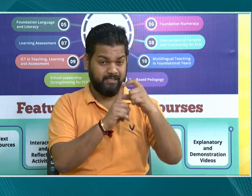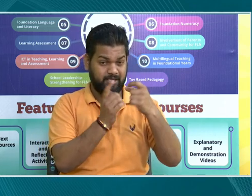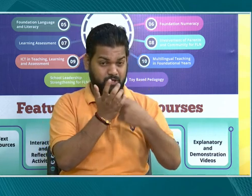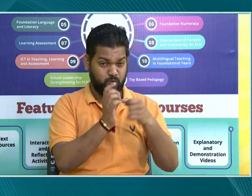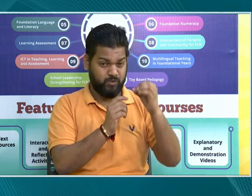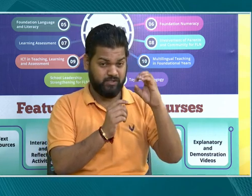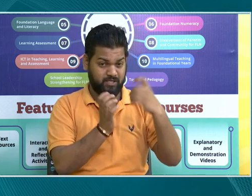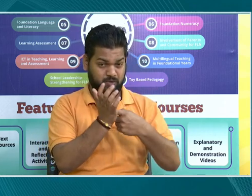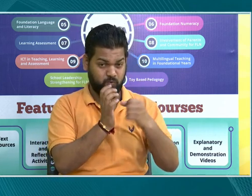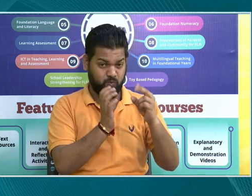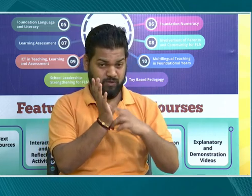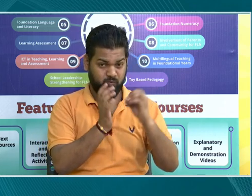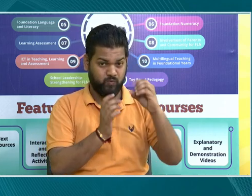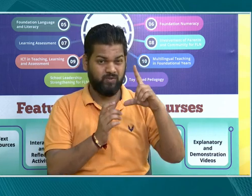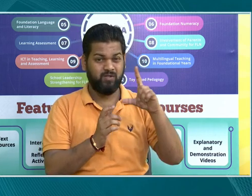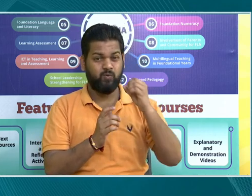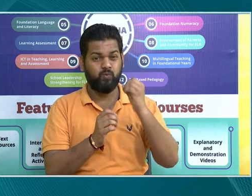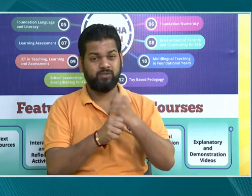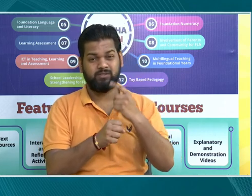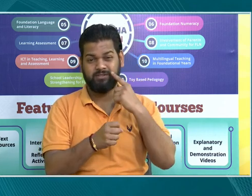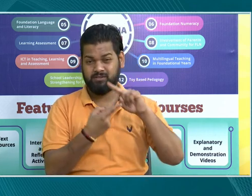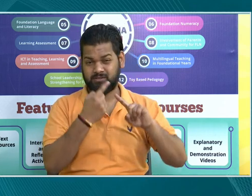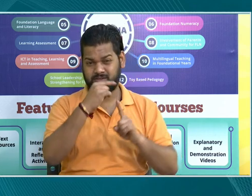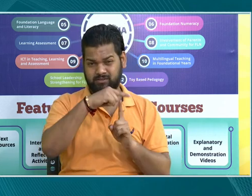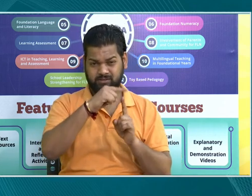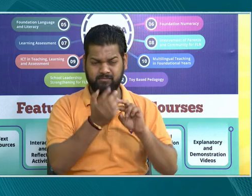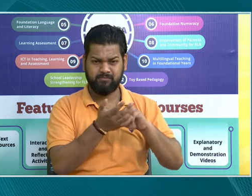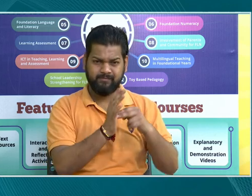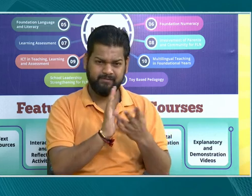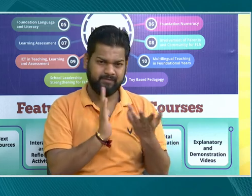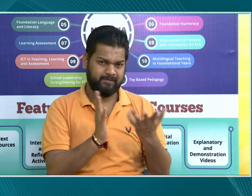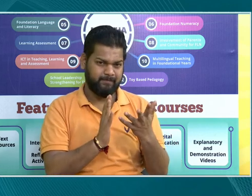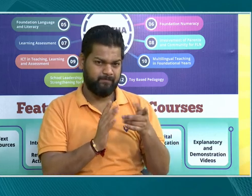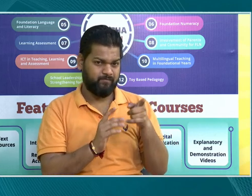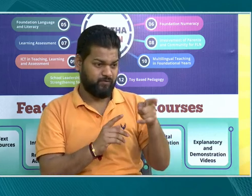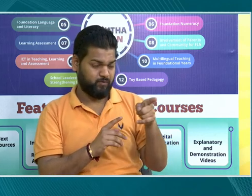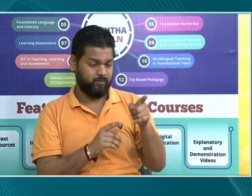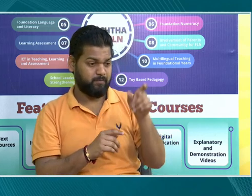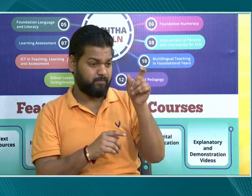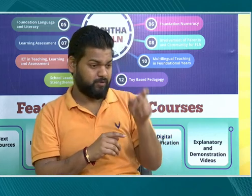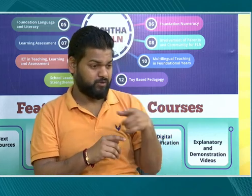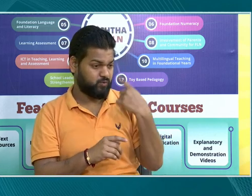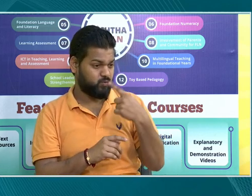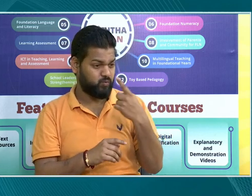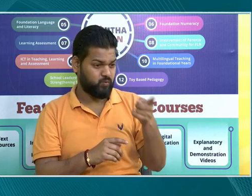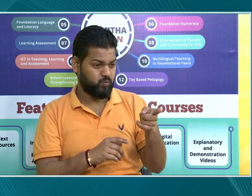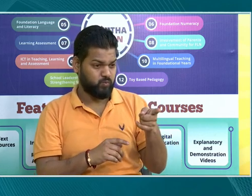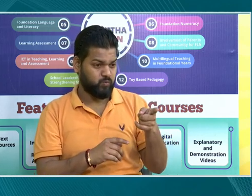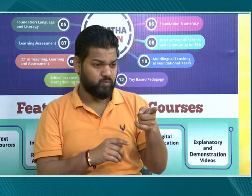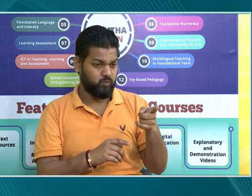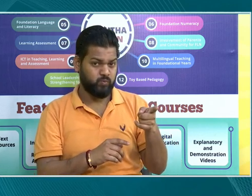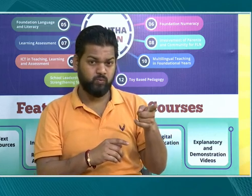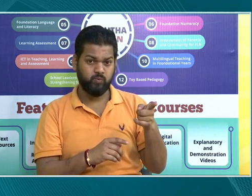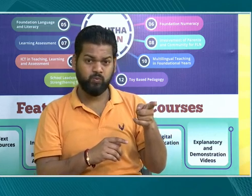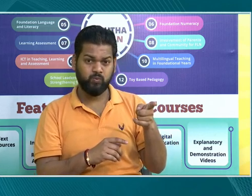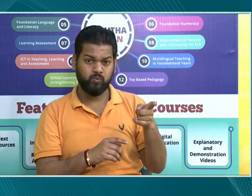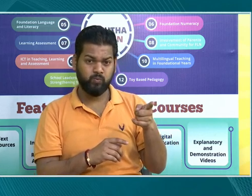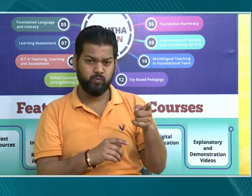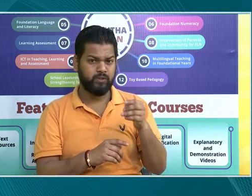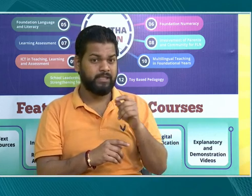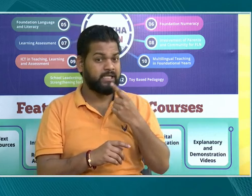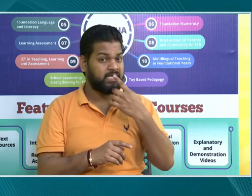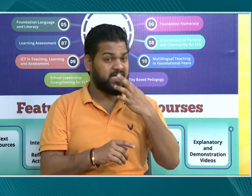who can tell us the age of a tree. Okay. Now you would ask how? How can the age of a tree can be, you